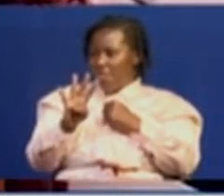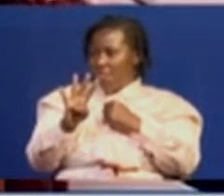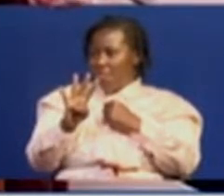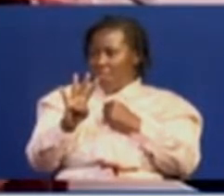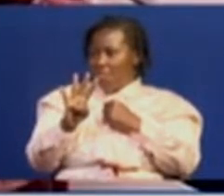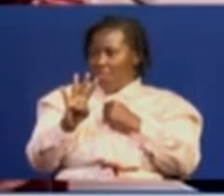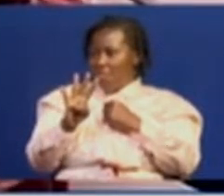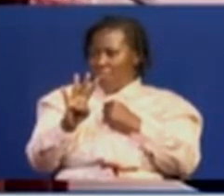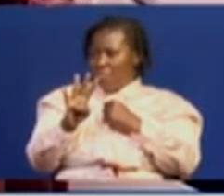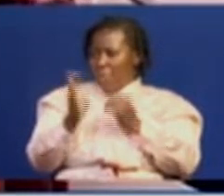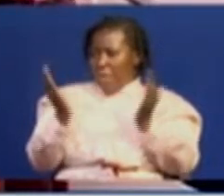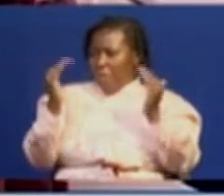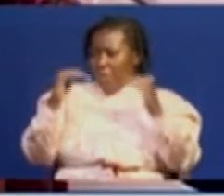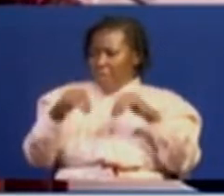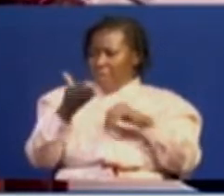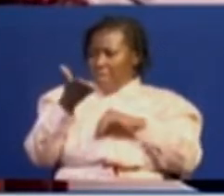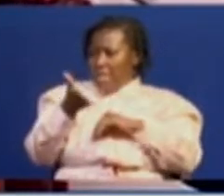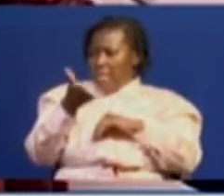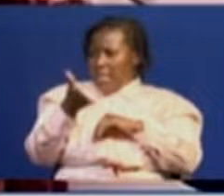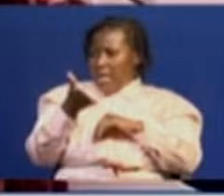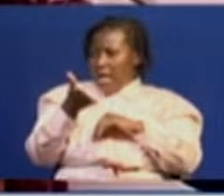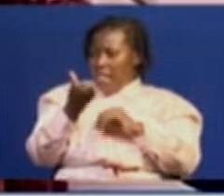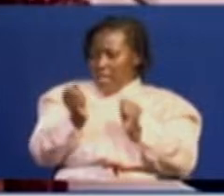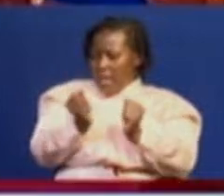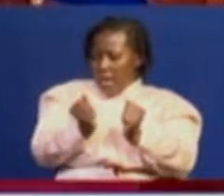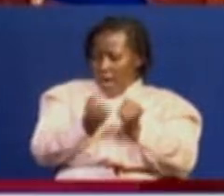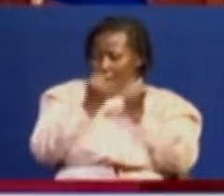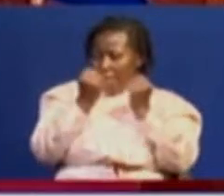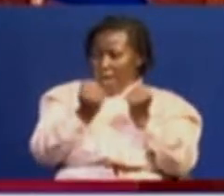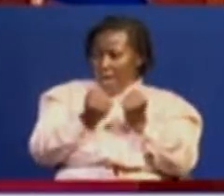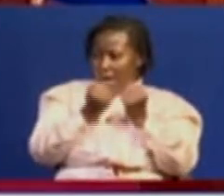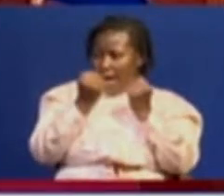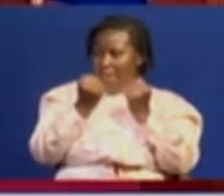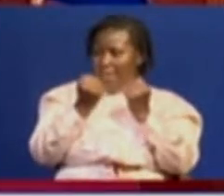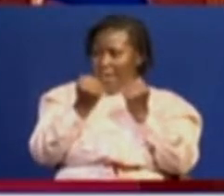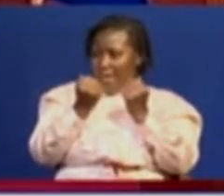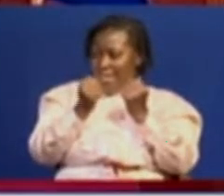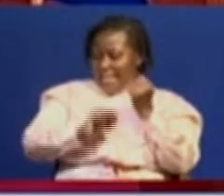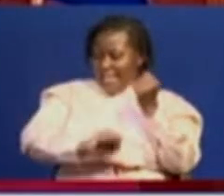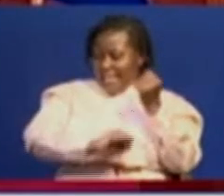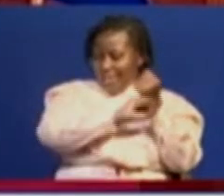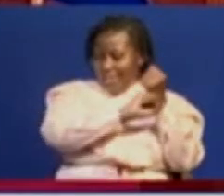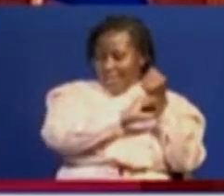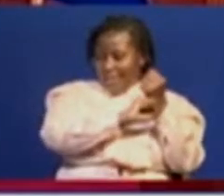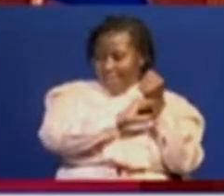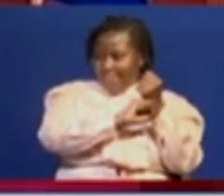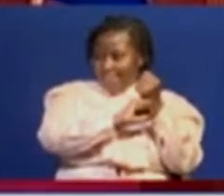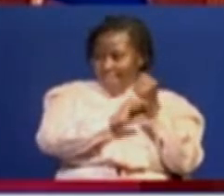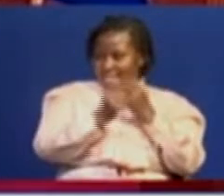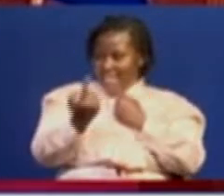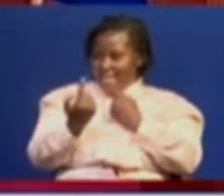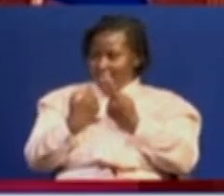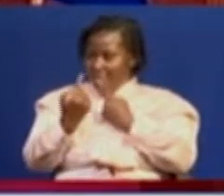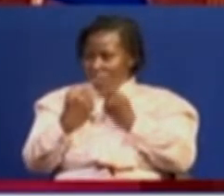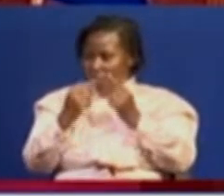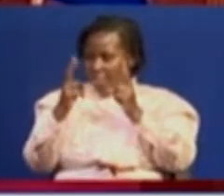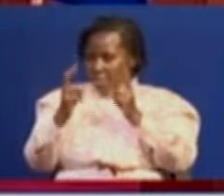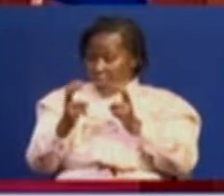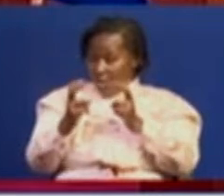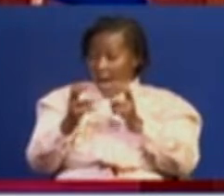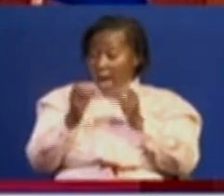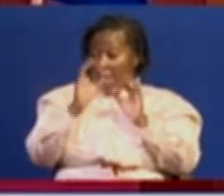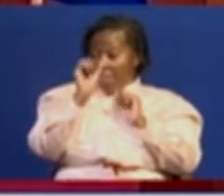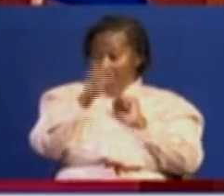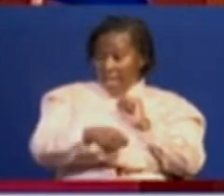2024. Were there events that occurred that preceded the debating of the